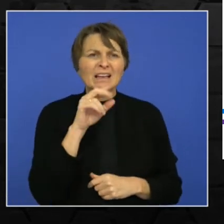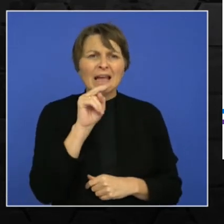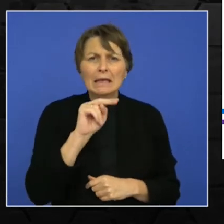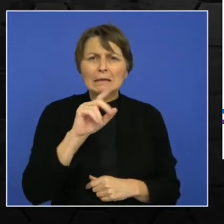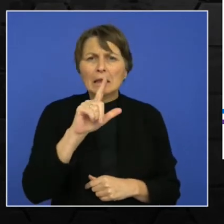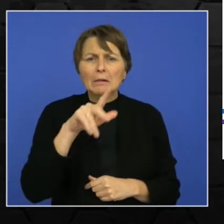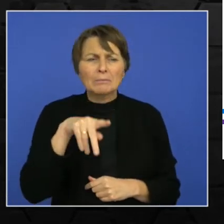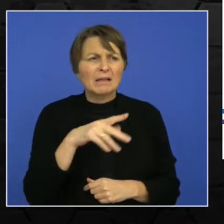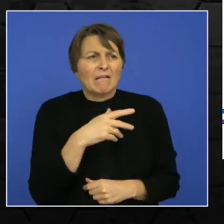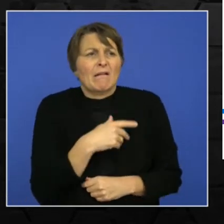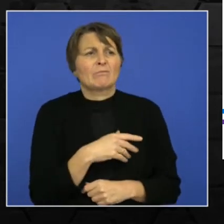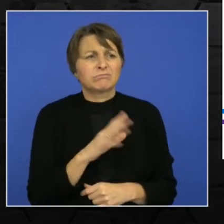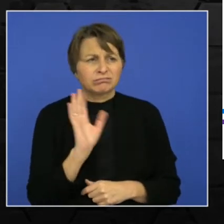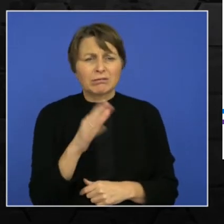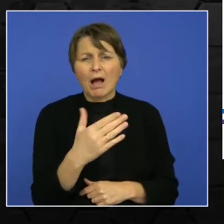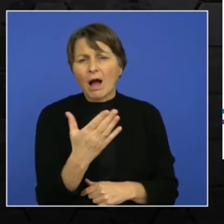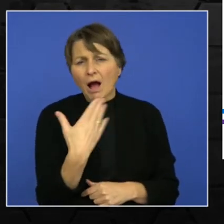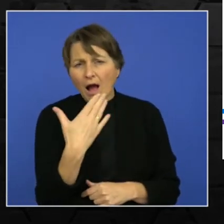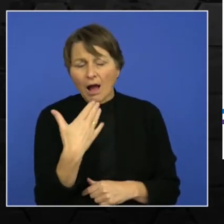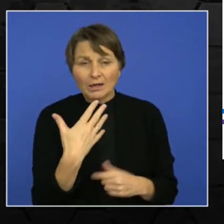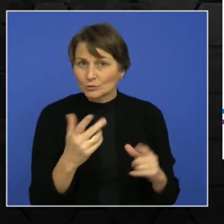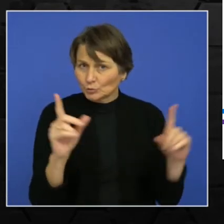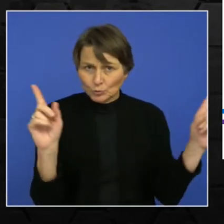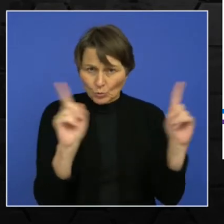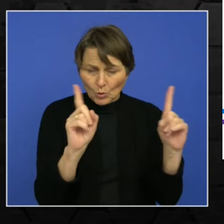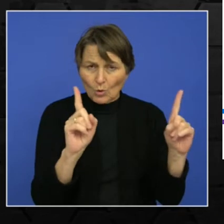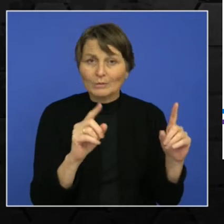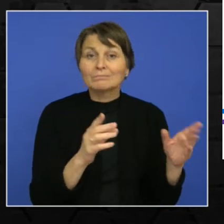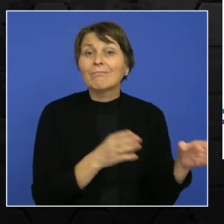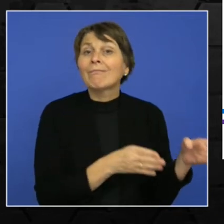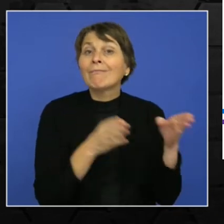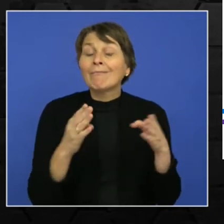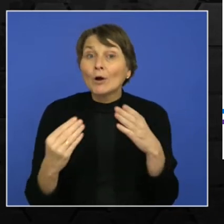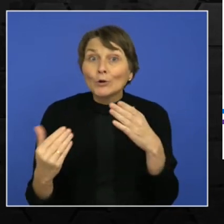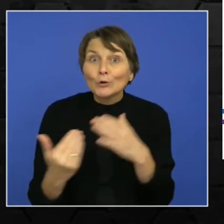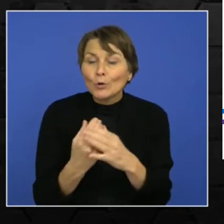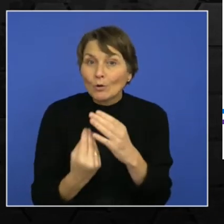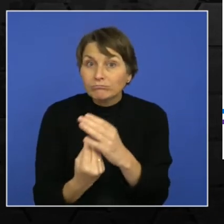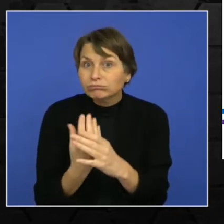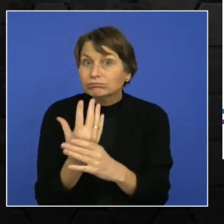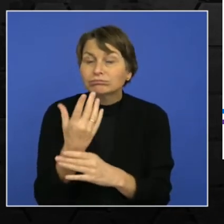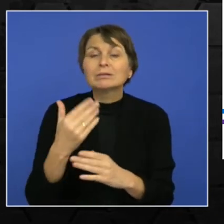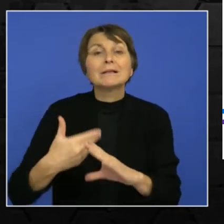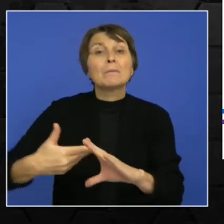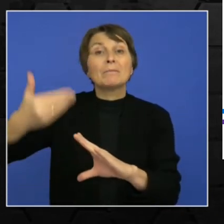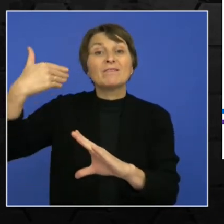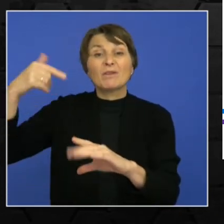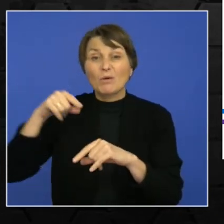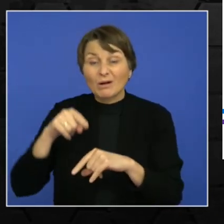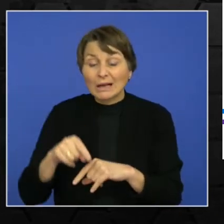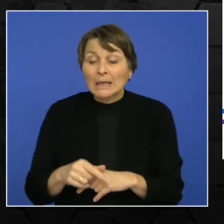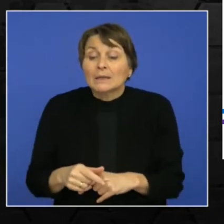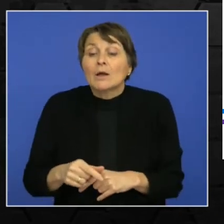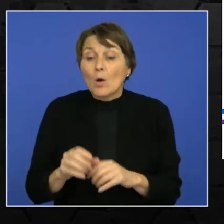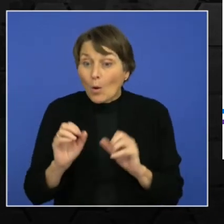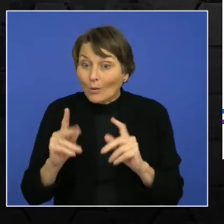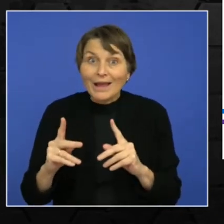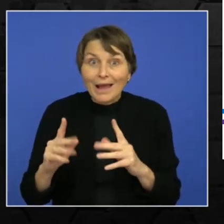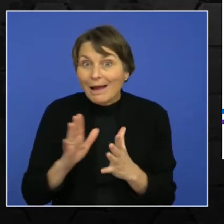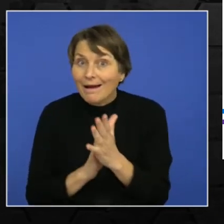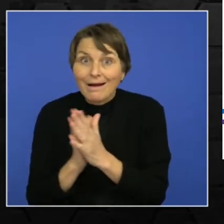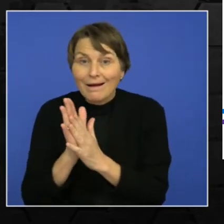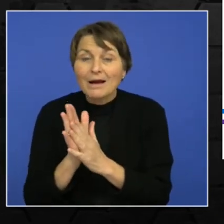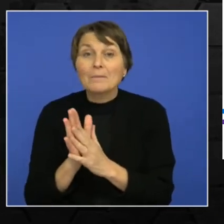people started they started to get proficient in it, then birds started, and it might be possible that in a few